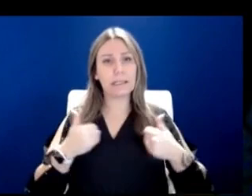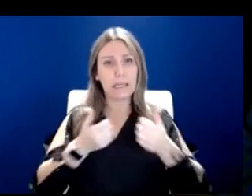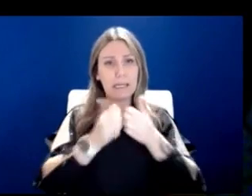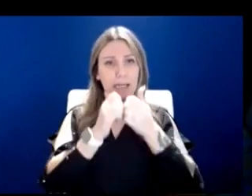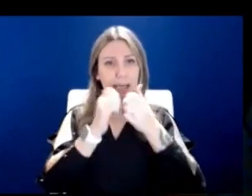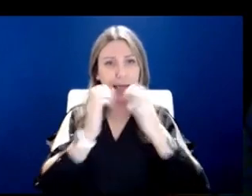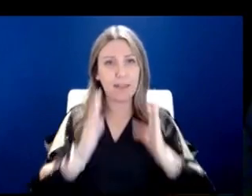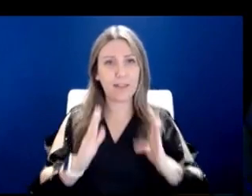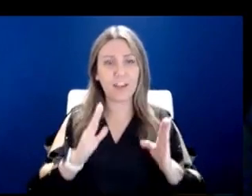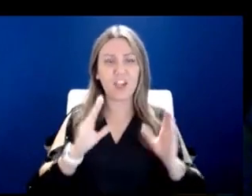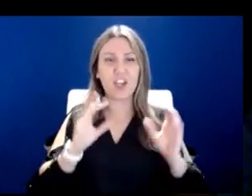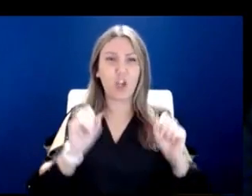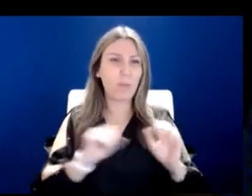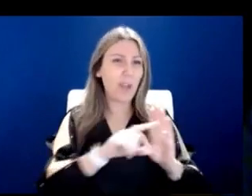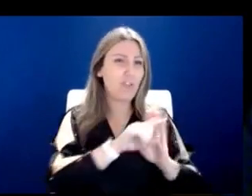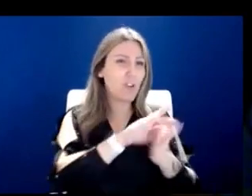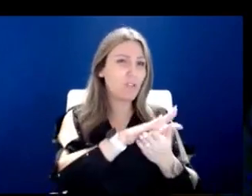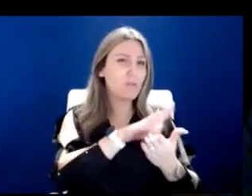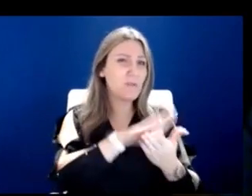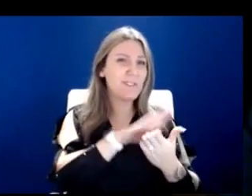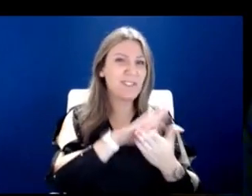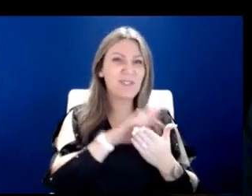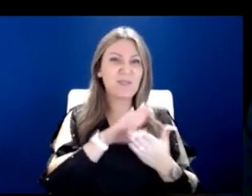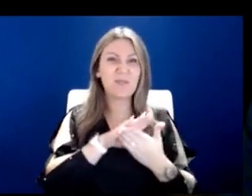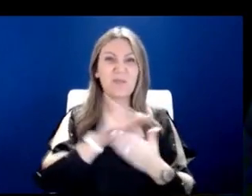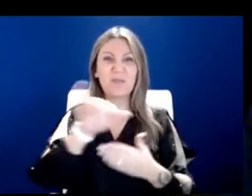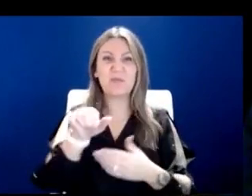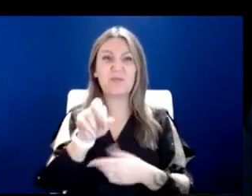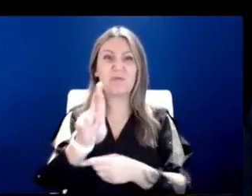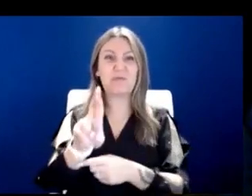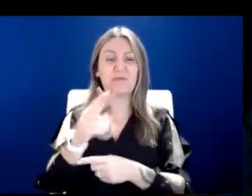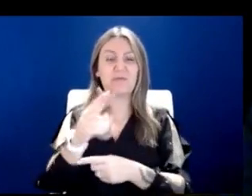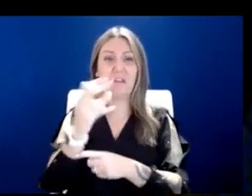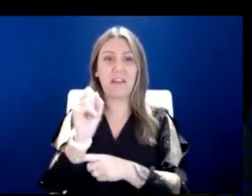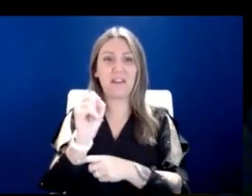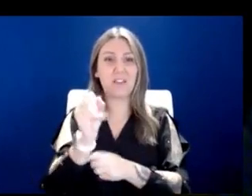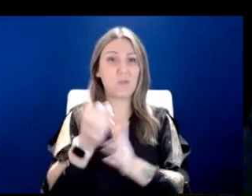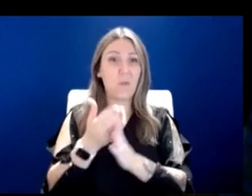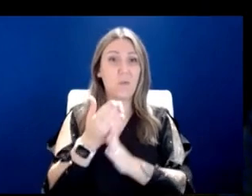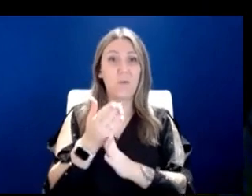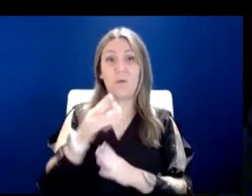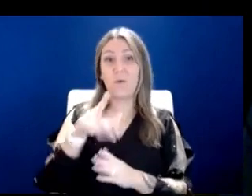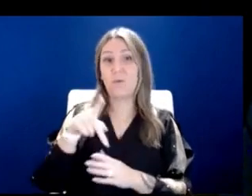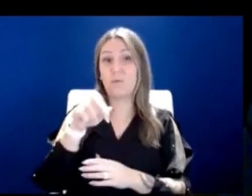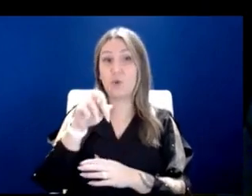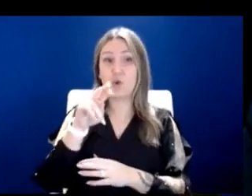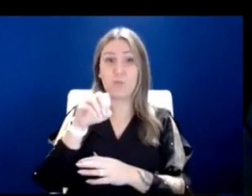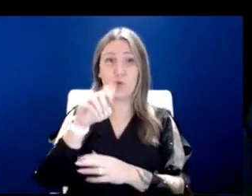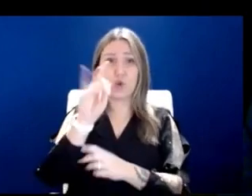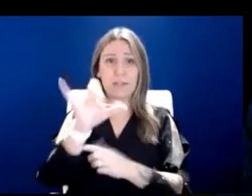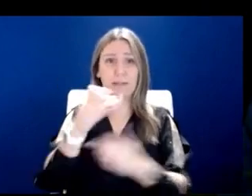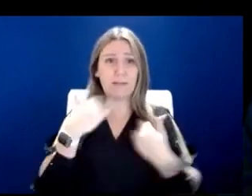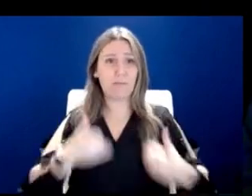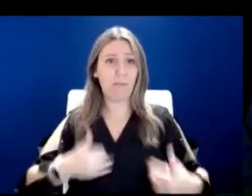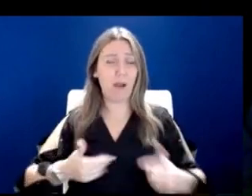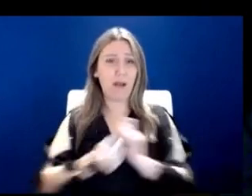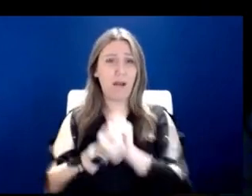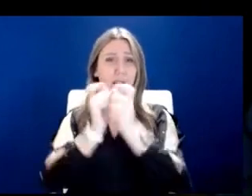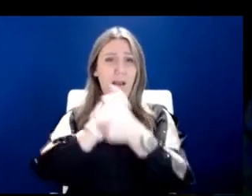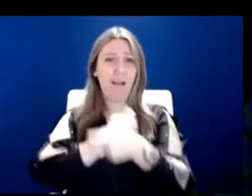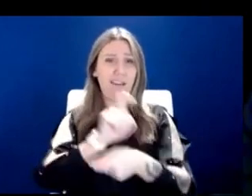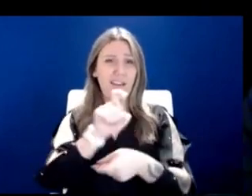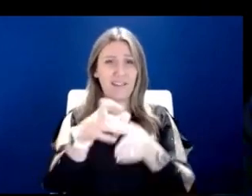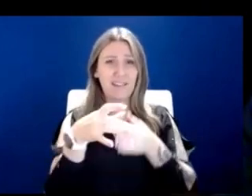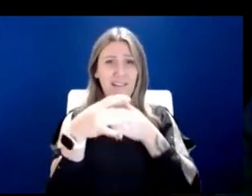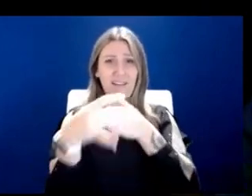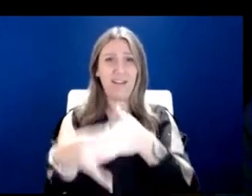junior high, especially as they're going through puberty. There's a lot of body changes, and so they need a lot of guidance going through that. So really, it's just a matter